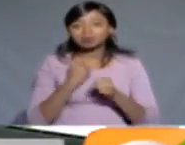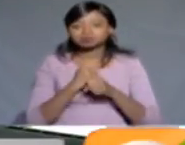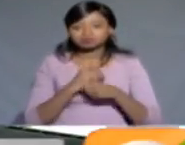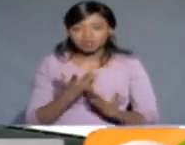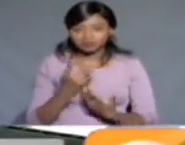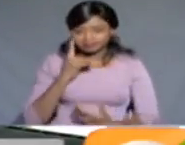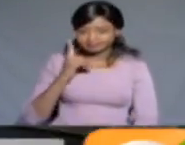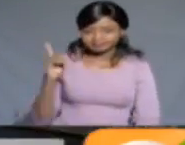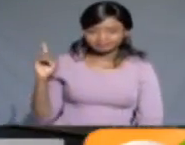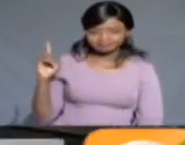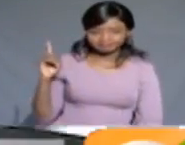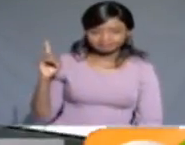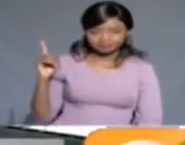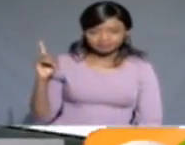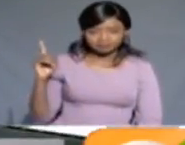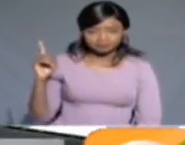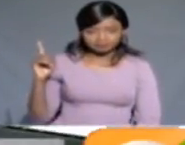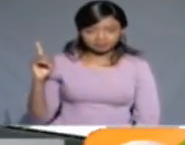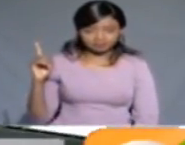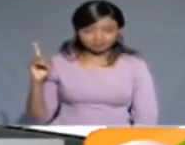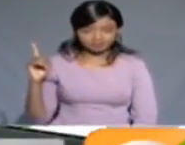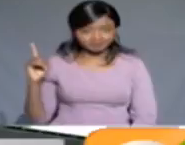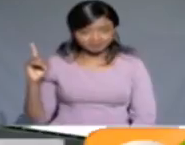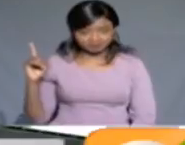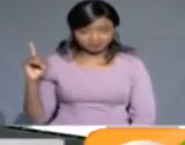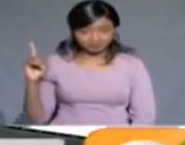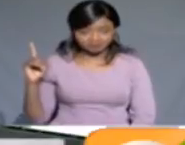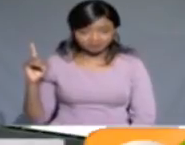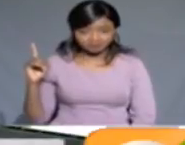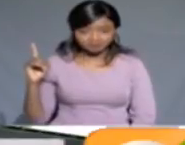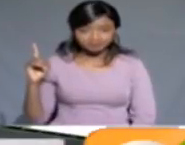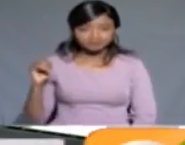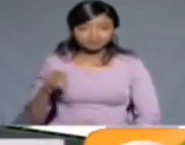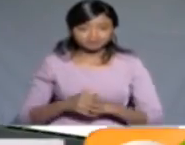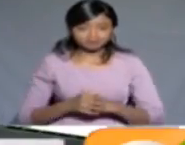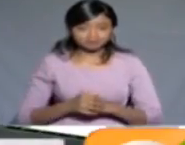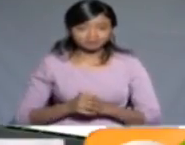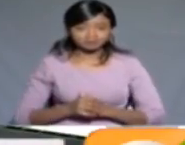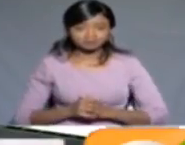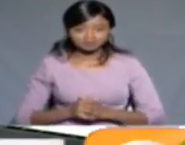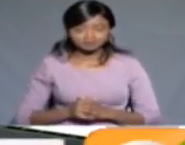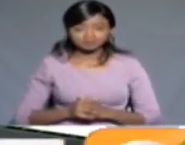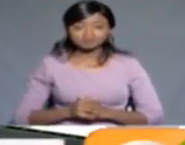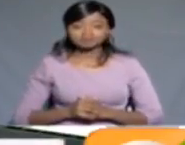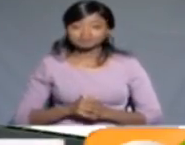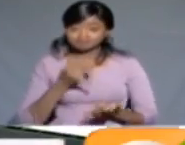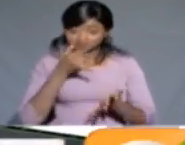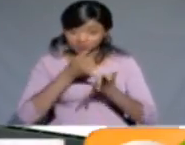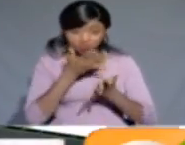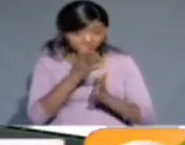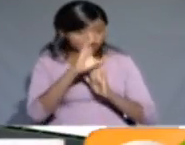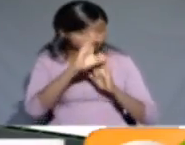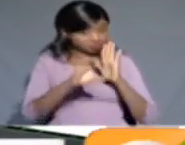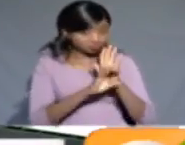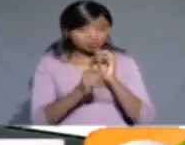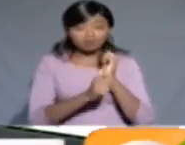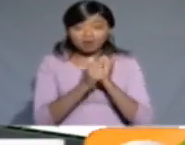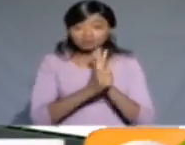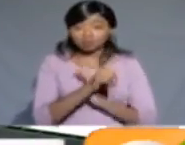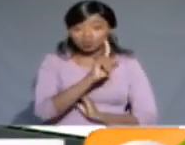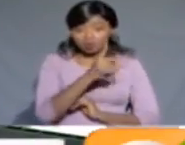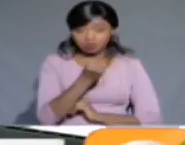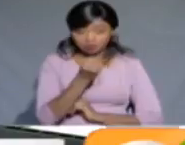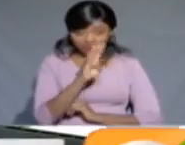works. Let's start by telling you that this is actually in Article 104, and it is the Constitution that gives you the right